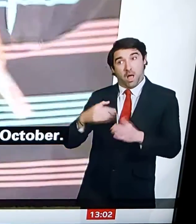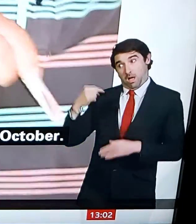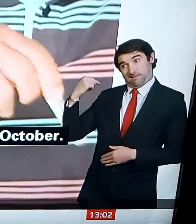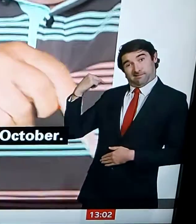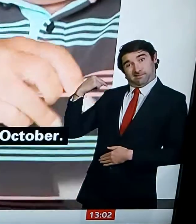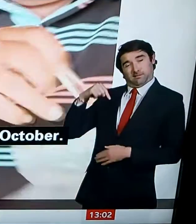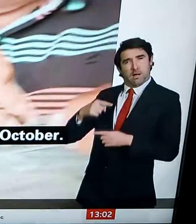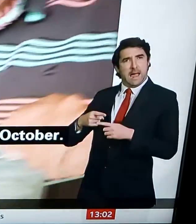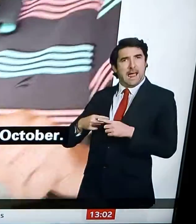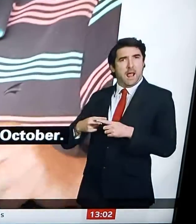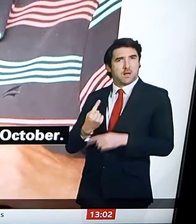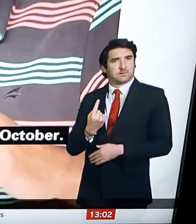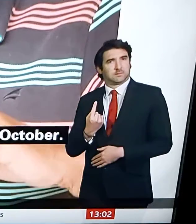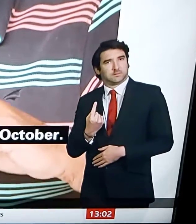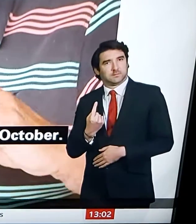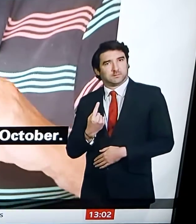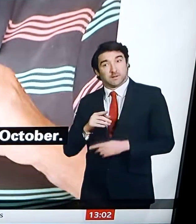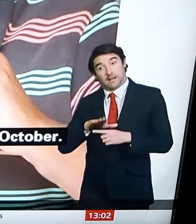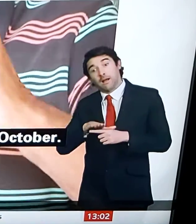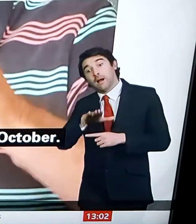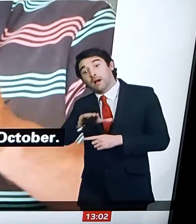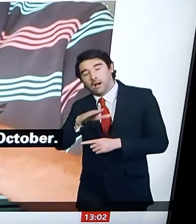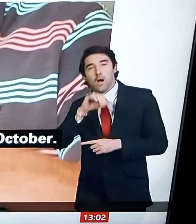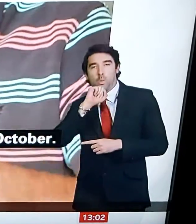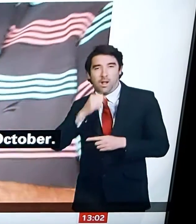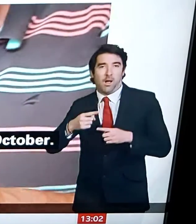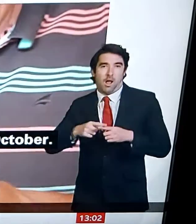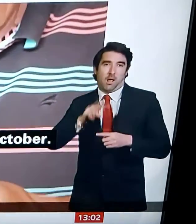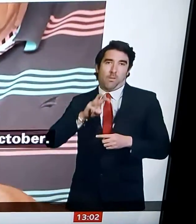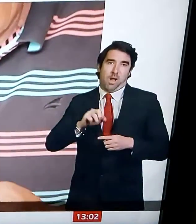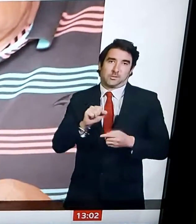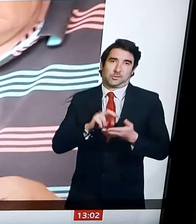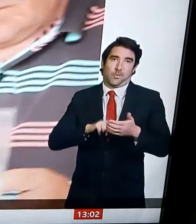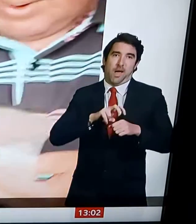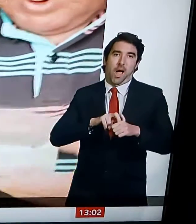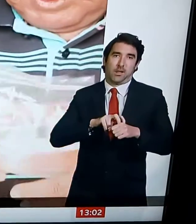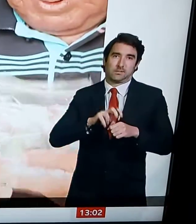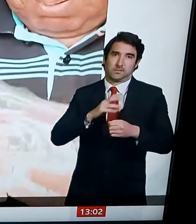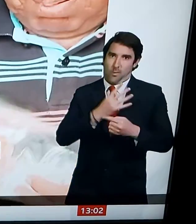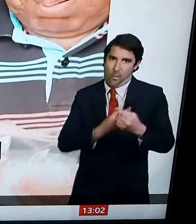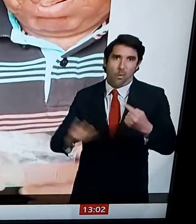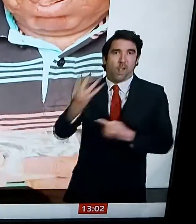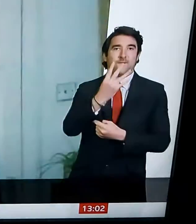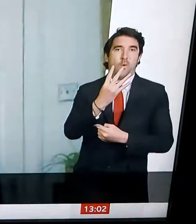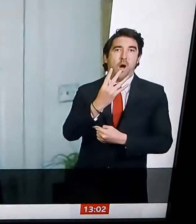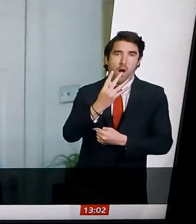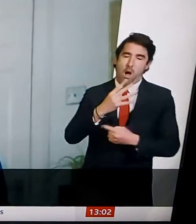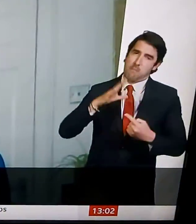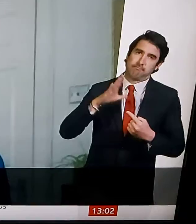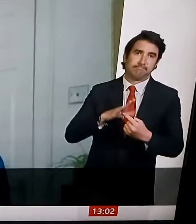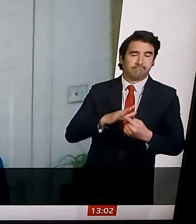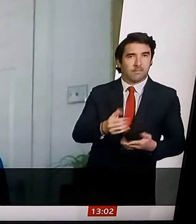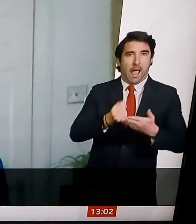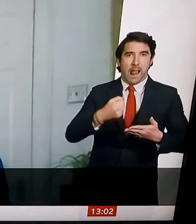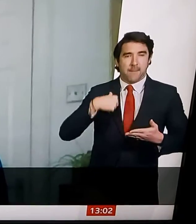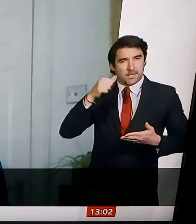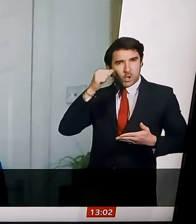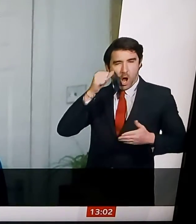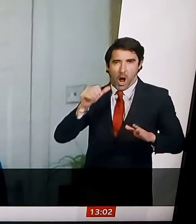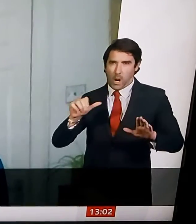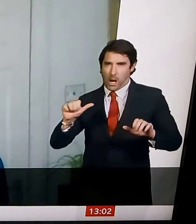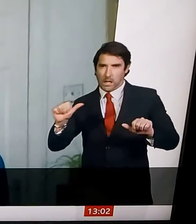Ireland are also to be included. All this potentially very significant. What's going to be really important about